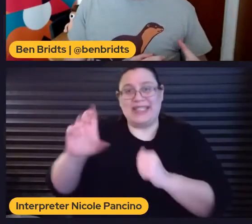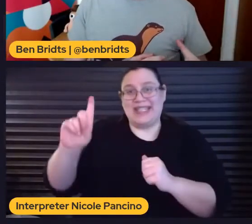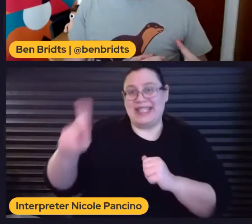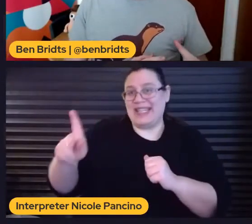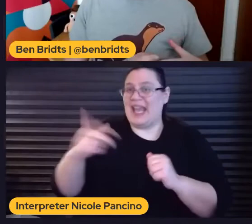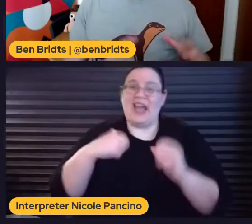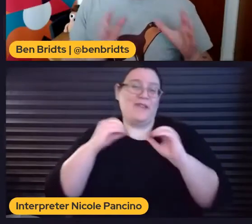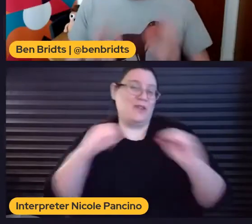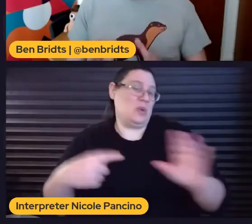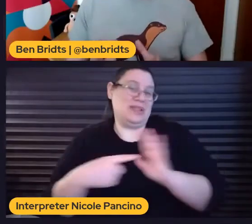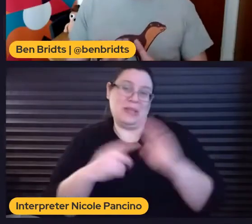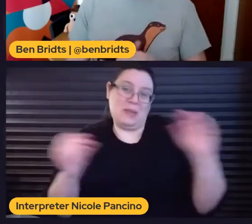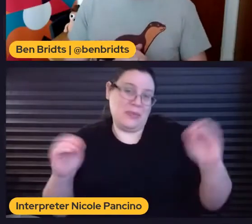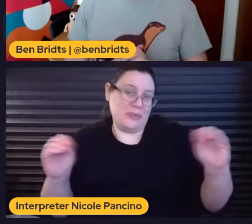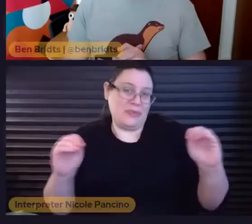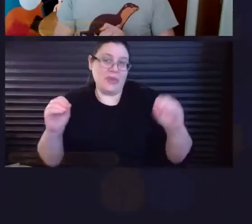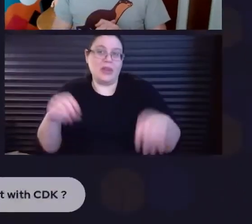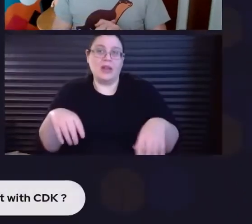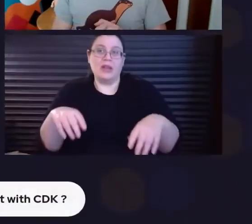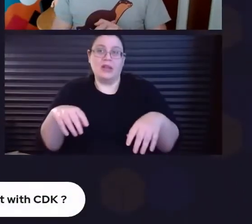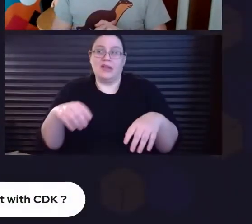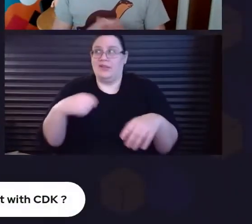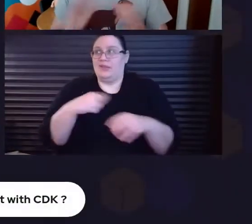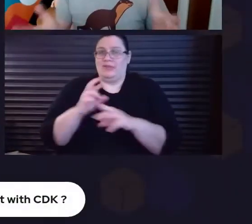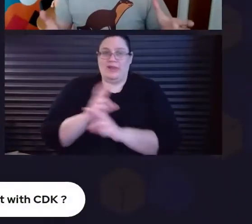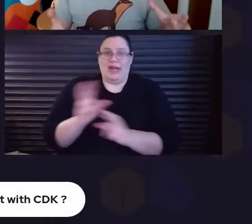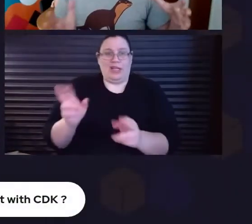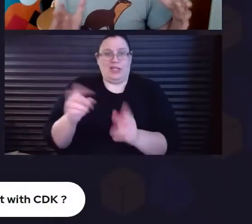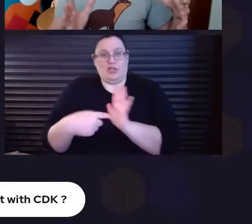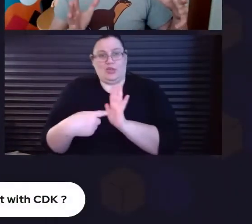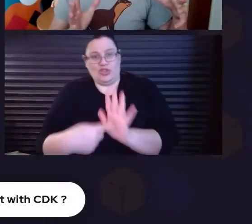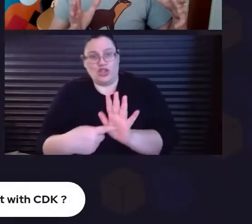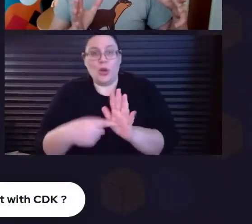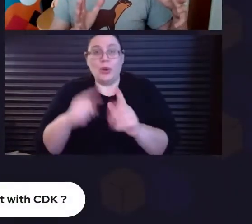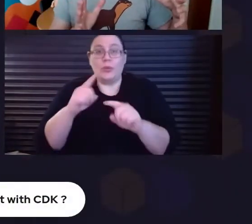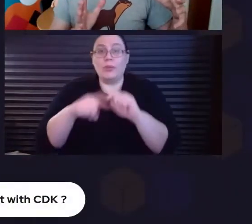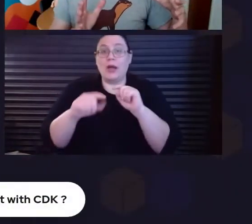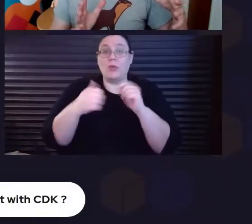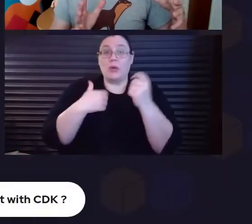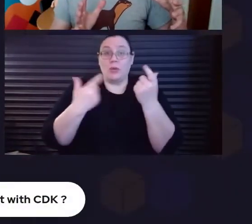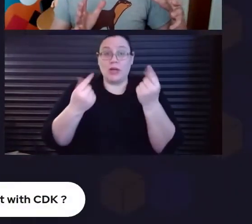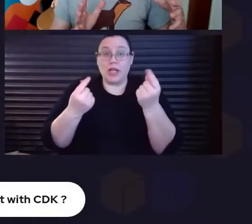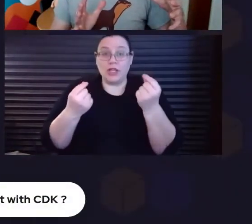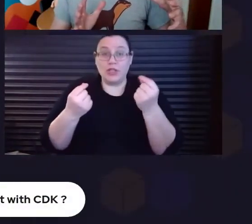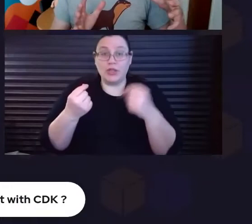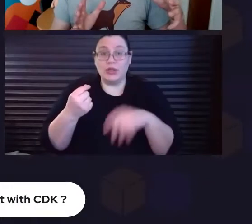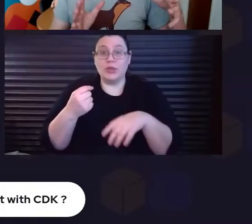that handy, but the way I would do it is you can use the